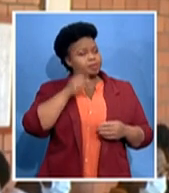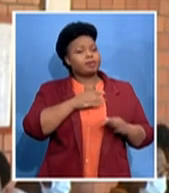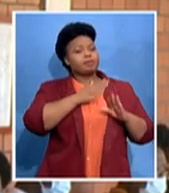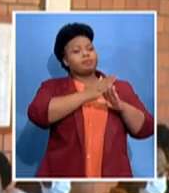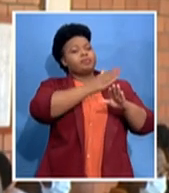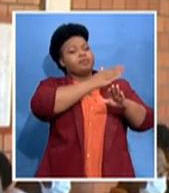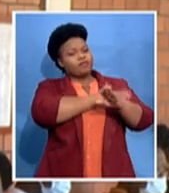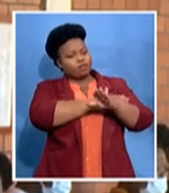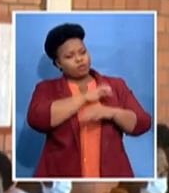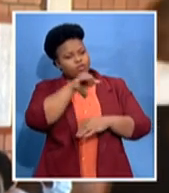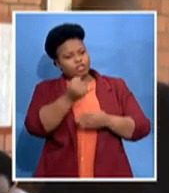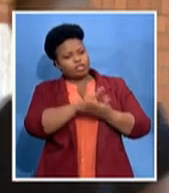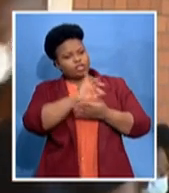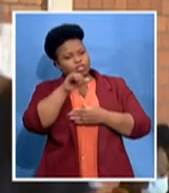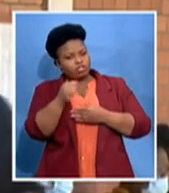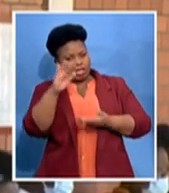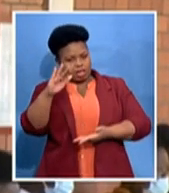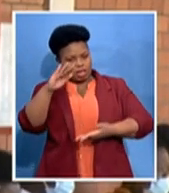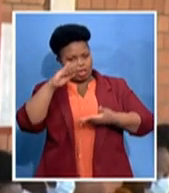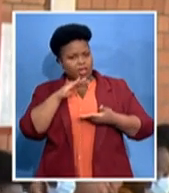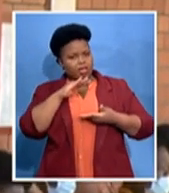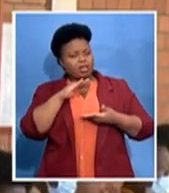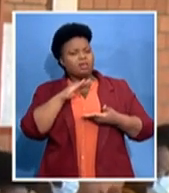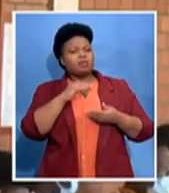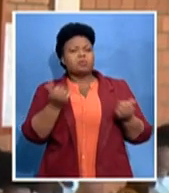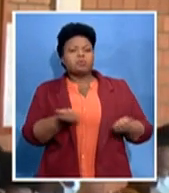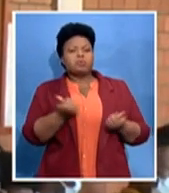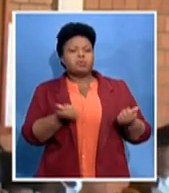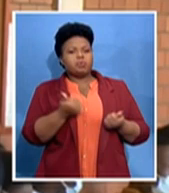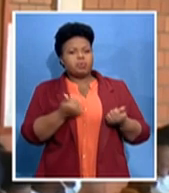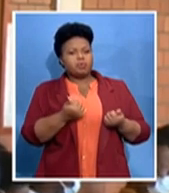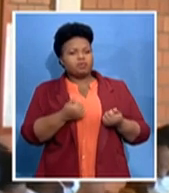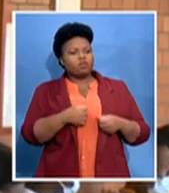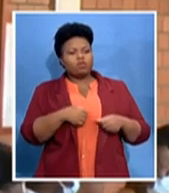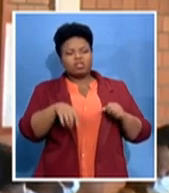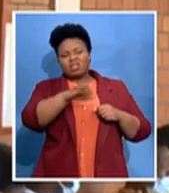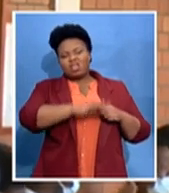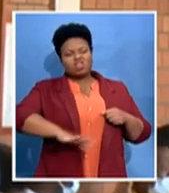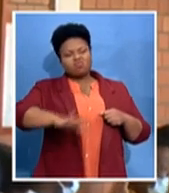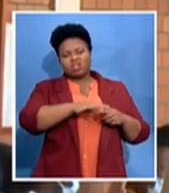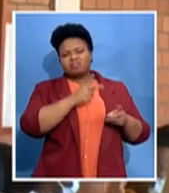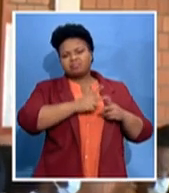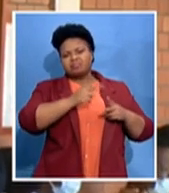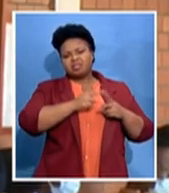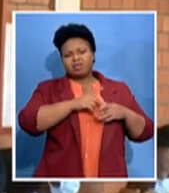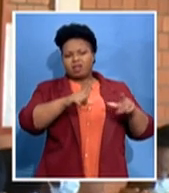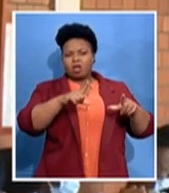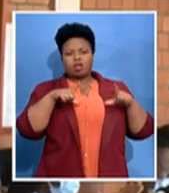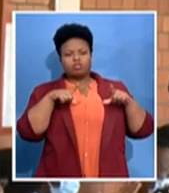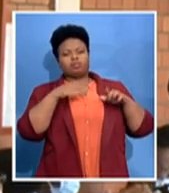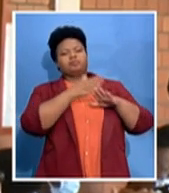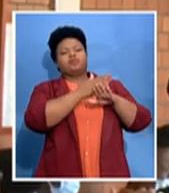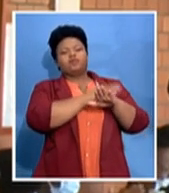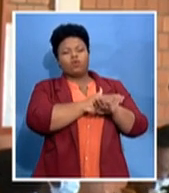vaccine, we already had our sites prepared. We had prepared for ourselves 91 primary sites, and of